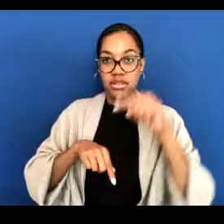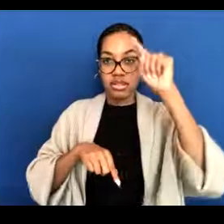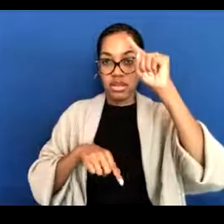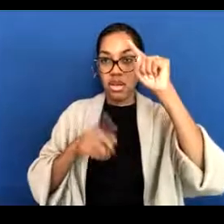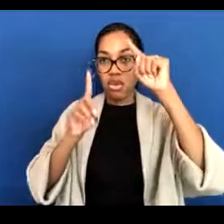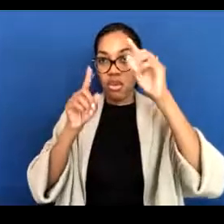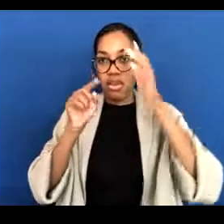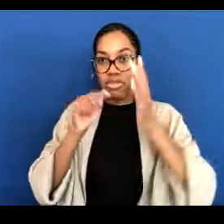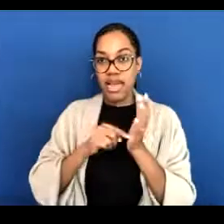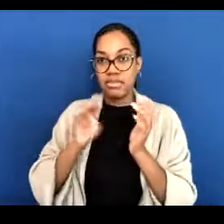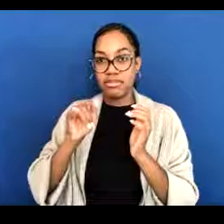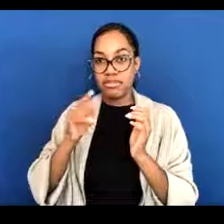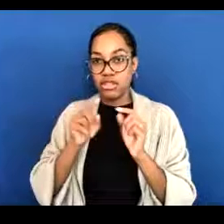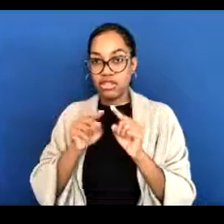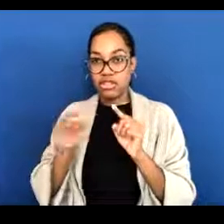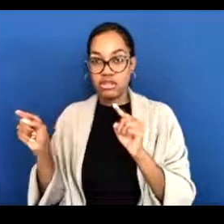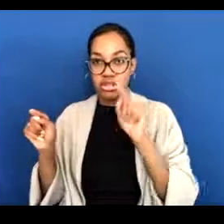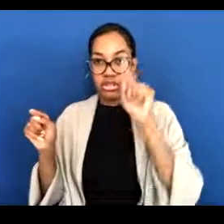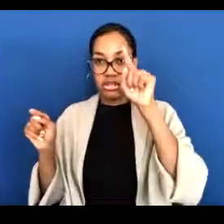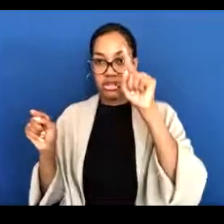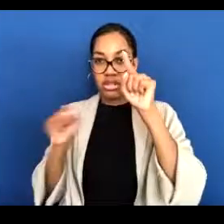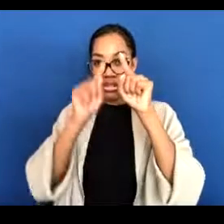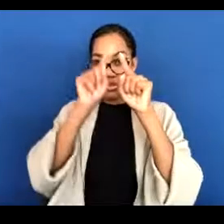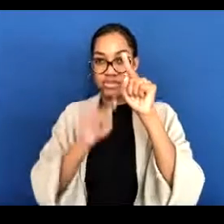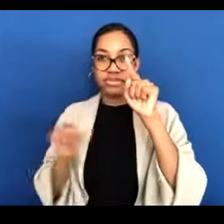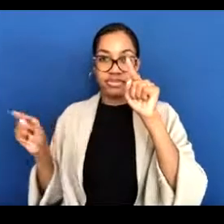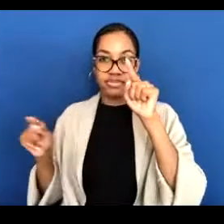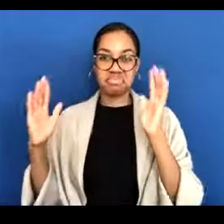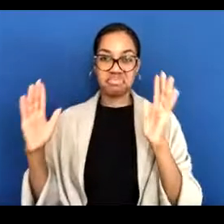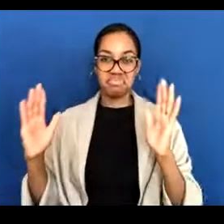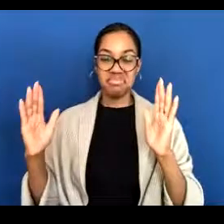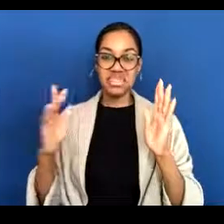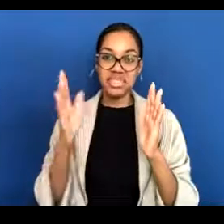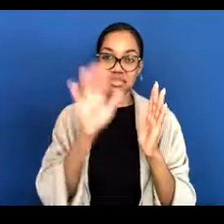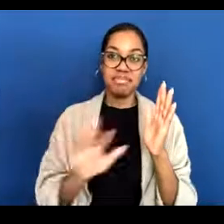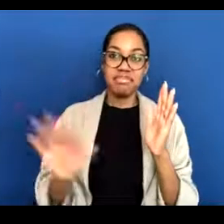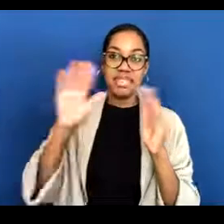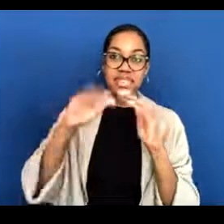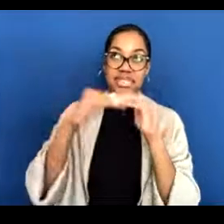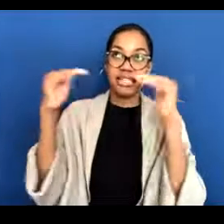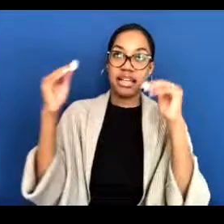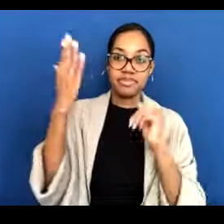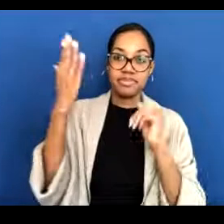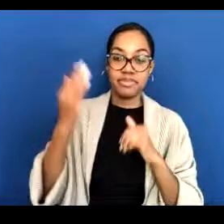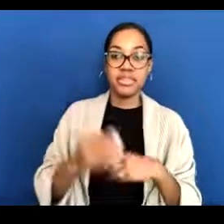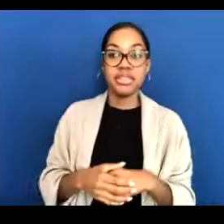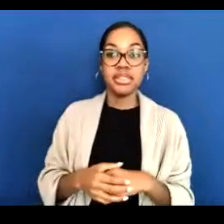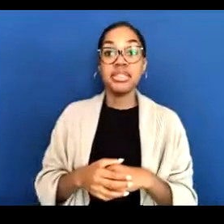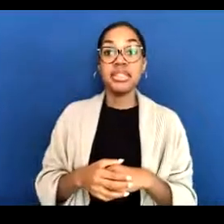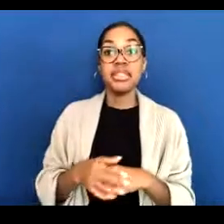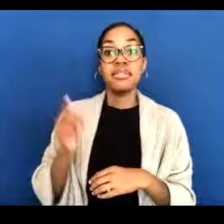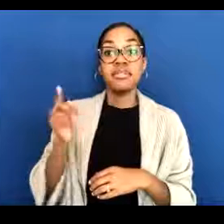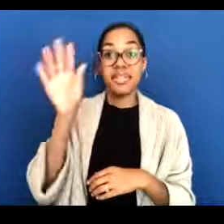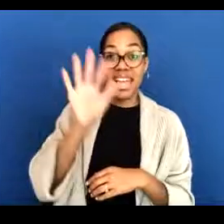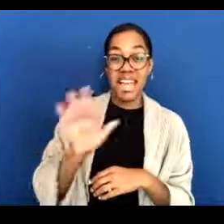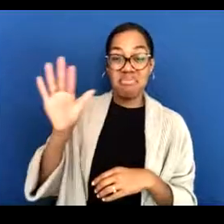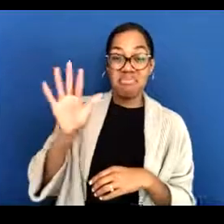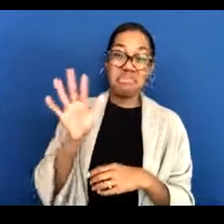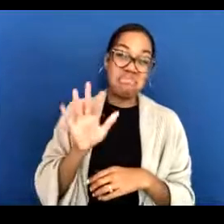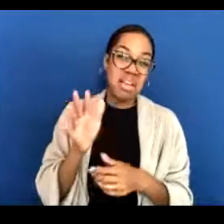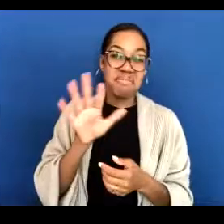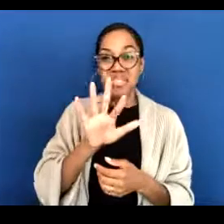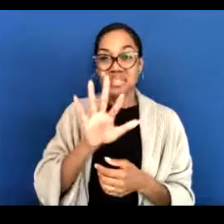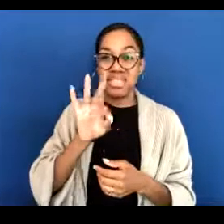So essentially a kilometer by a kilometer by a kilometer of airspace there. Within that area, you would have, from their research, 59 to